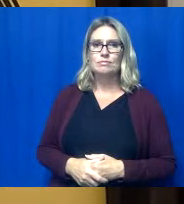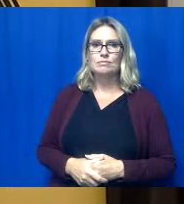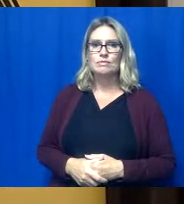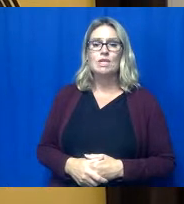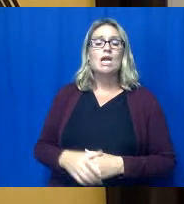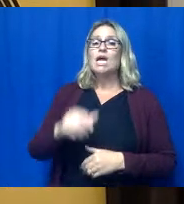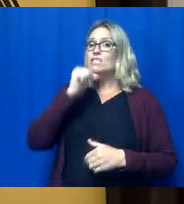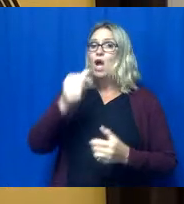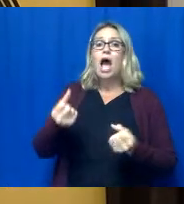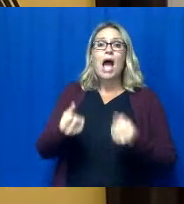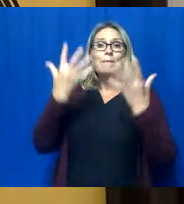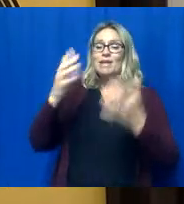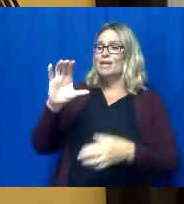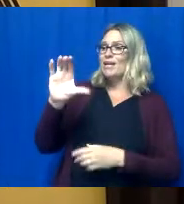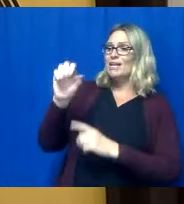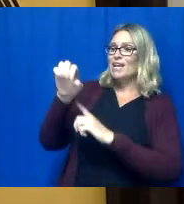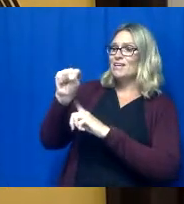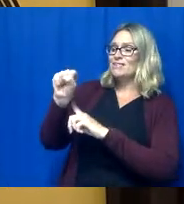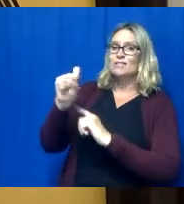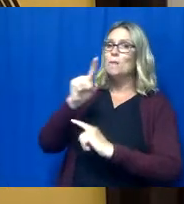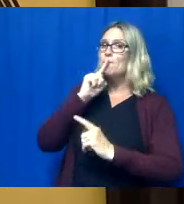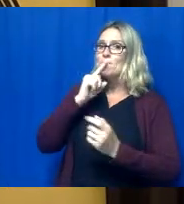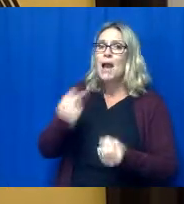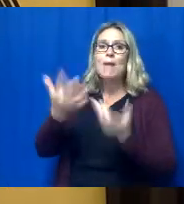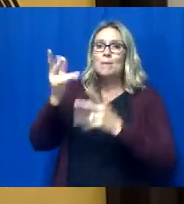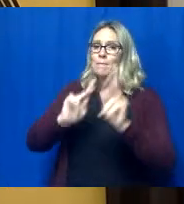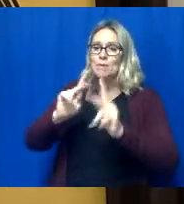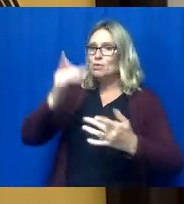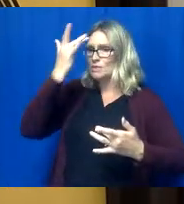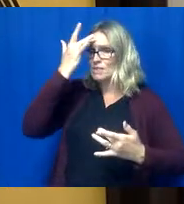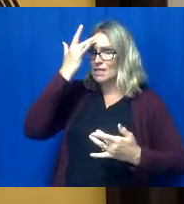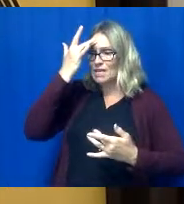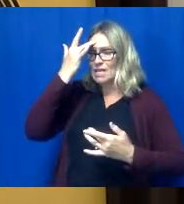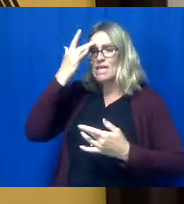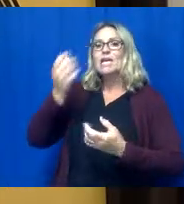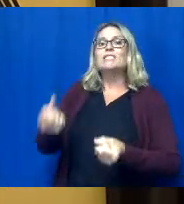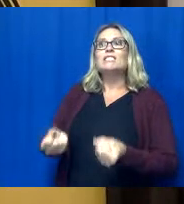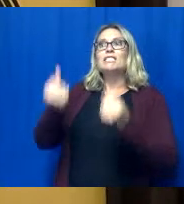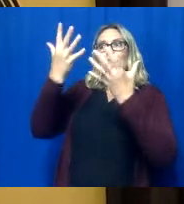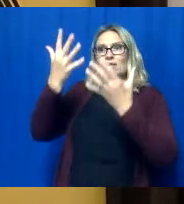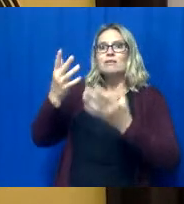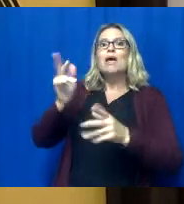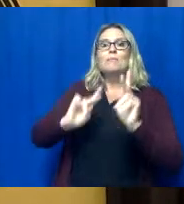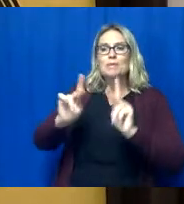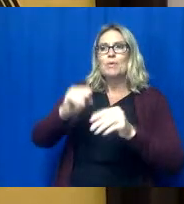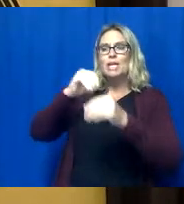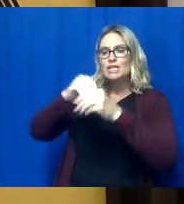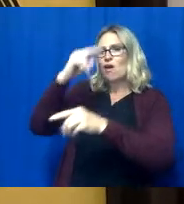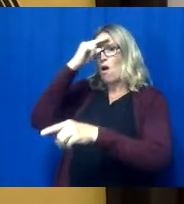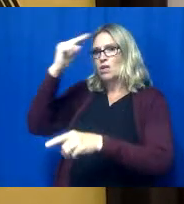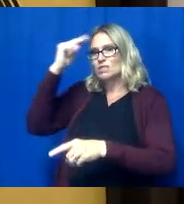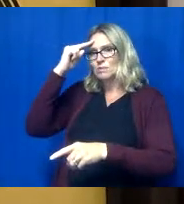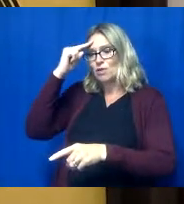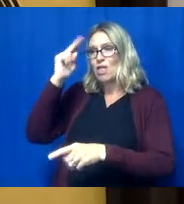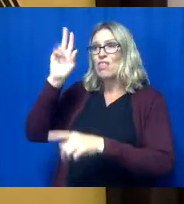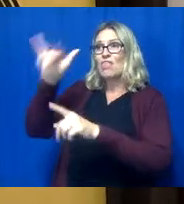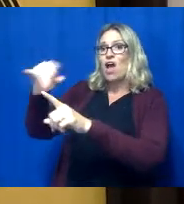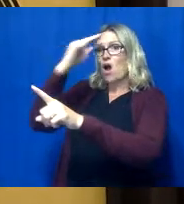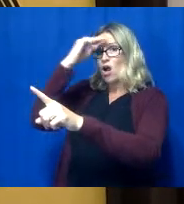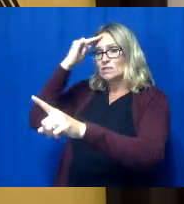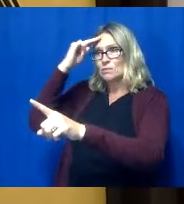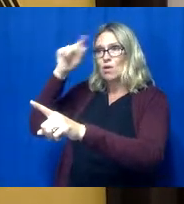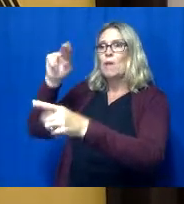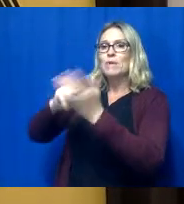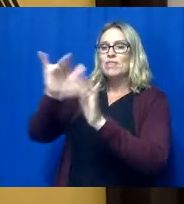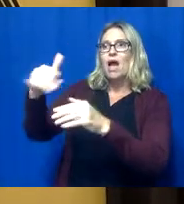It is those cases that lead to hospitalizations and threaten our entire healthcare system that are